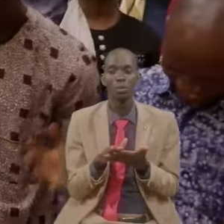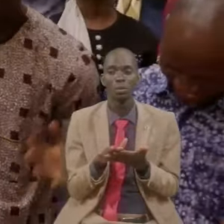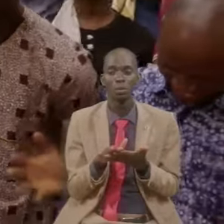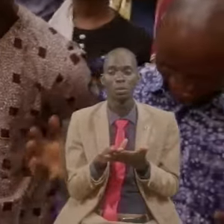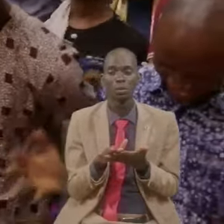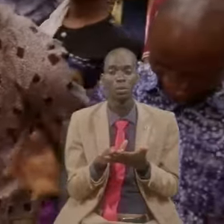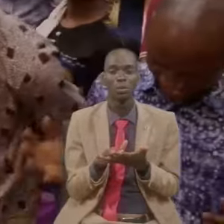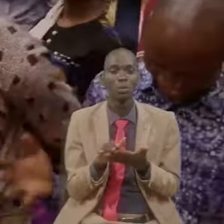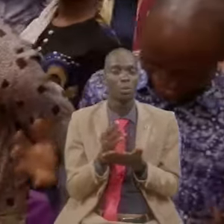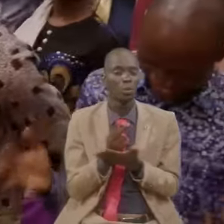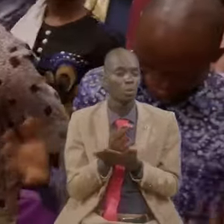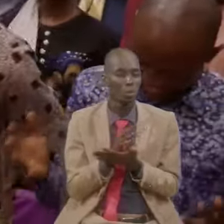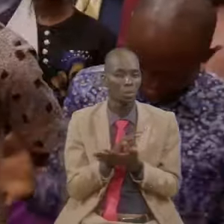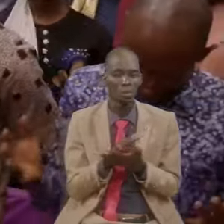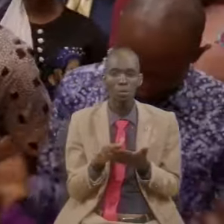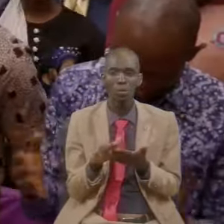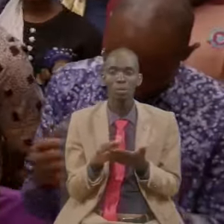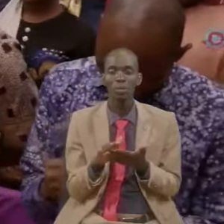godly,